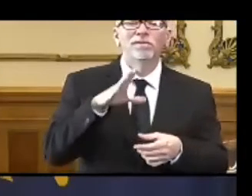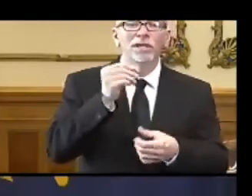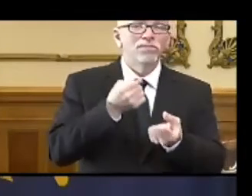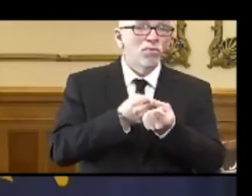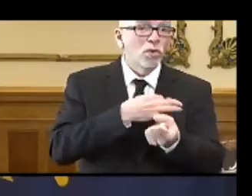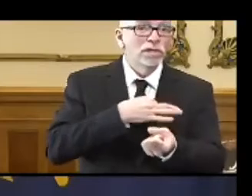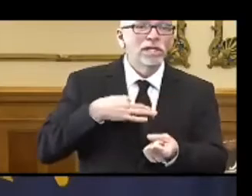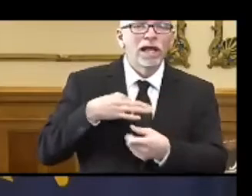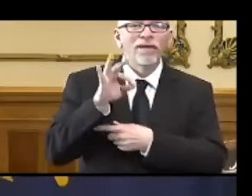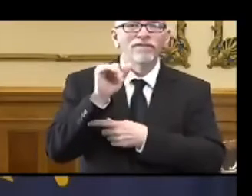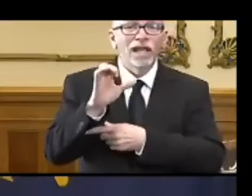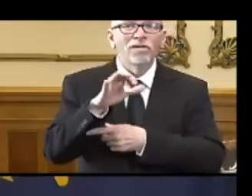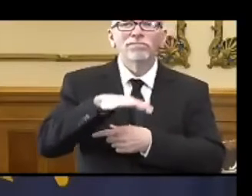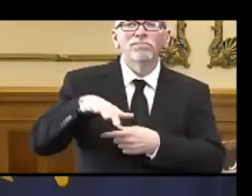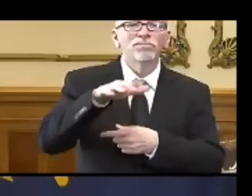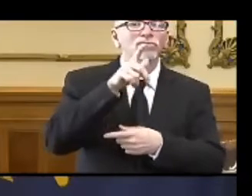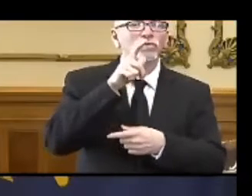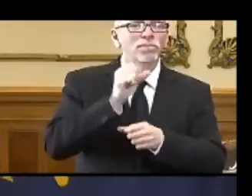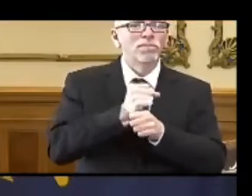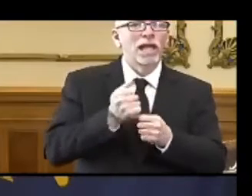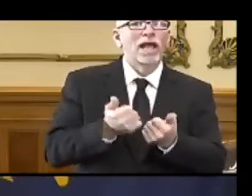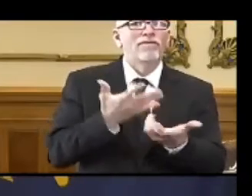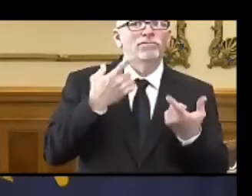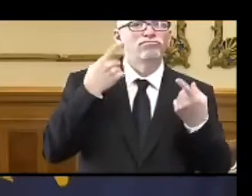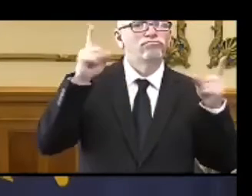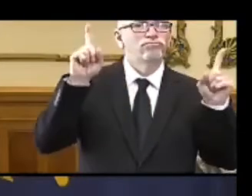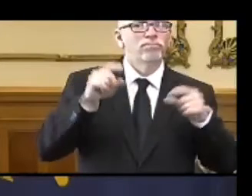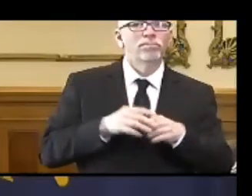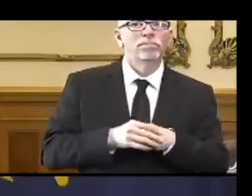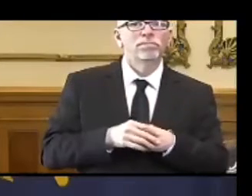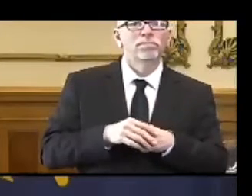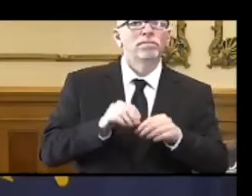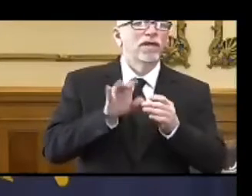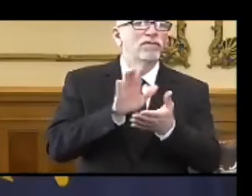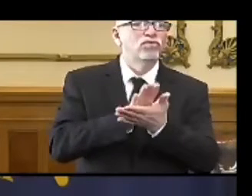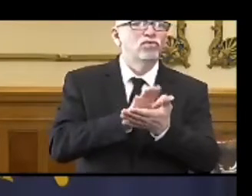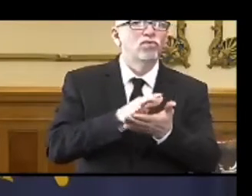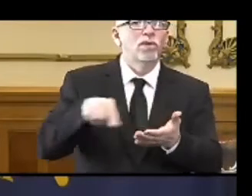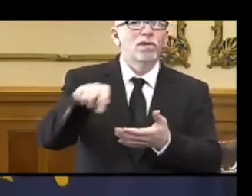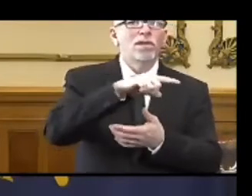the faculty that's making that happen. Obviously, our schools